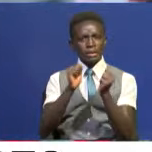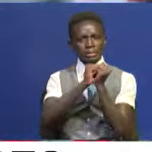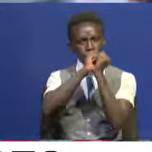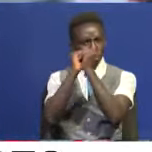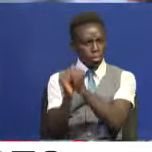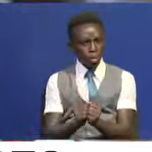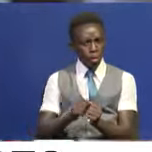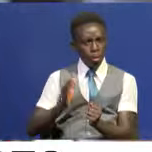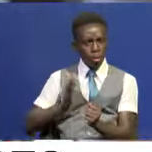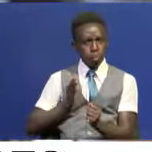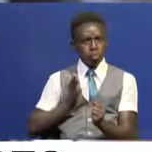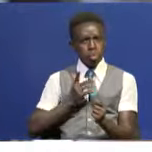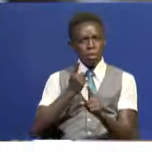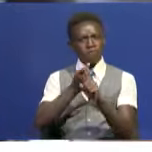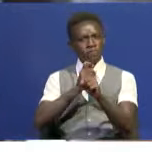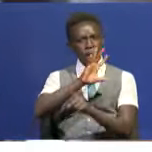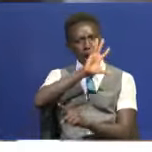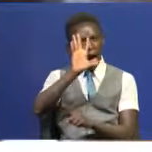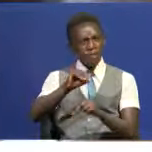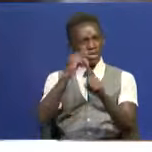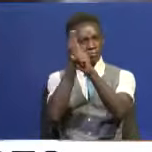entrepreneurs from across Africa.